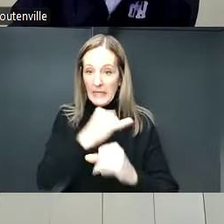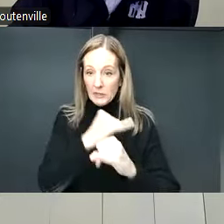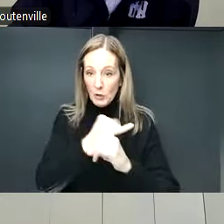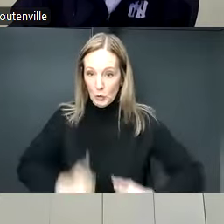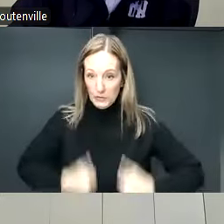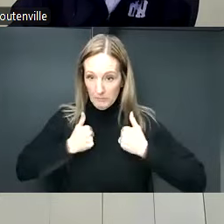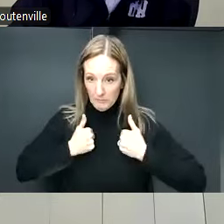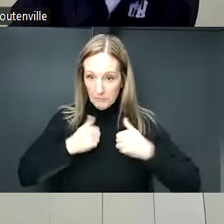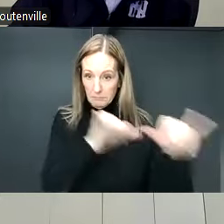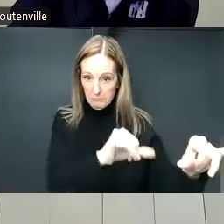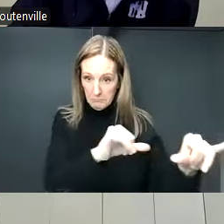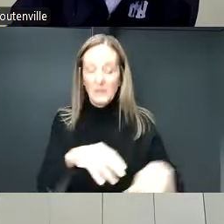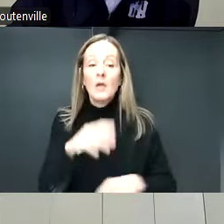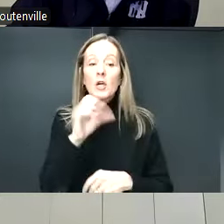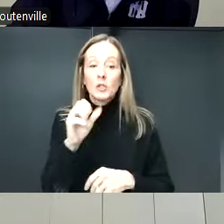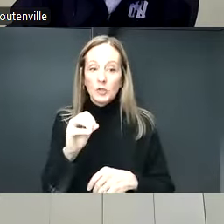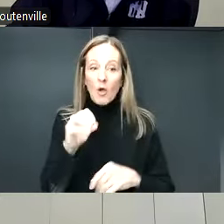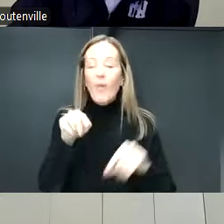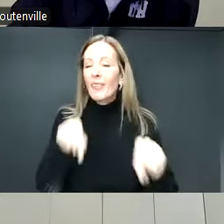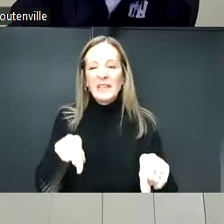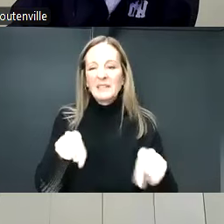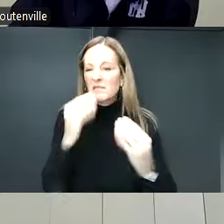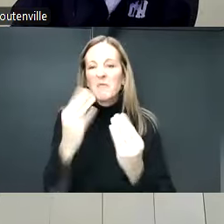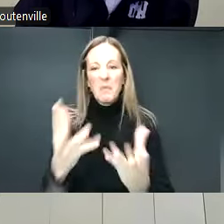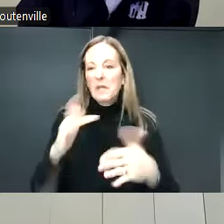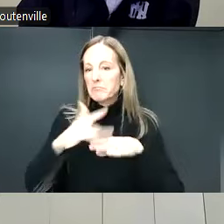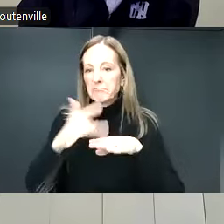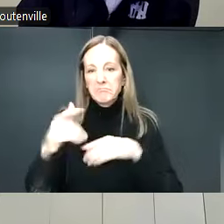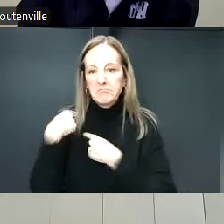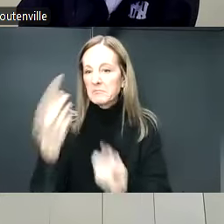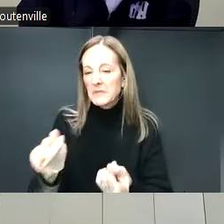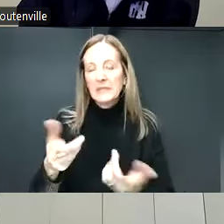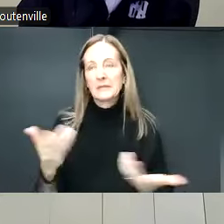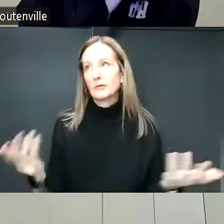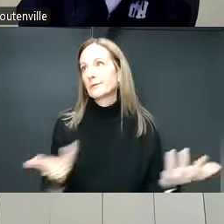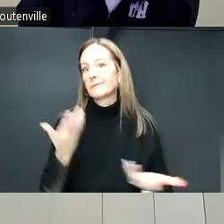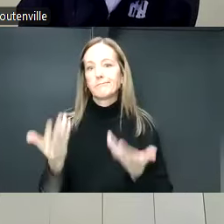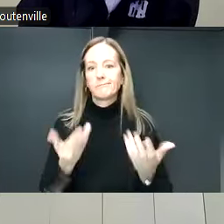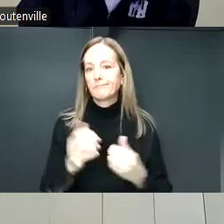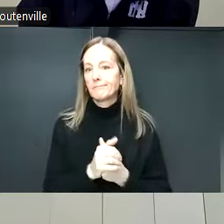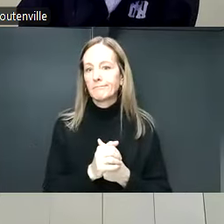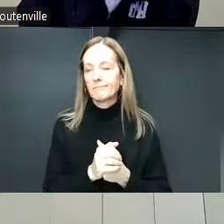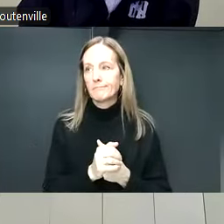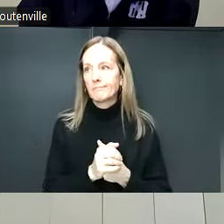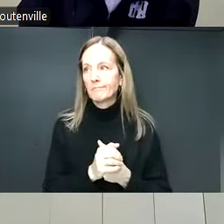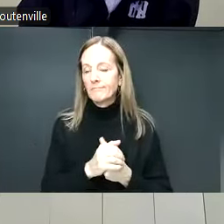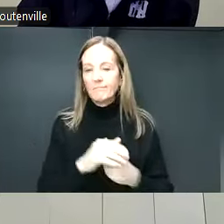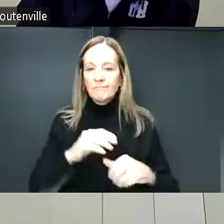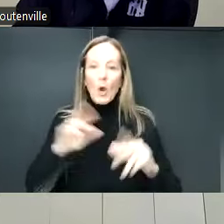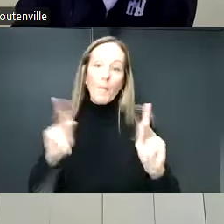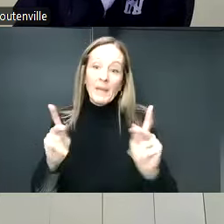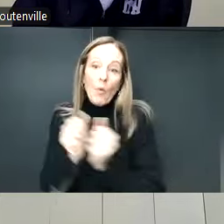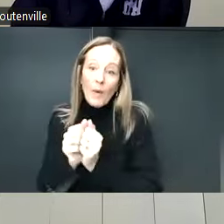And this information's been available since, at least this information on people with